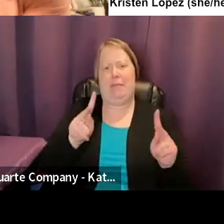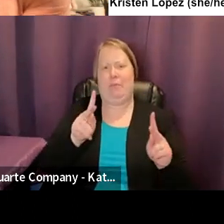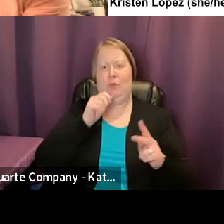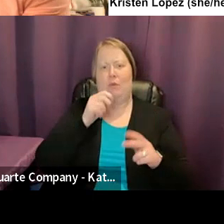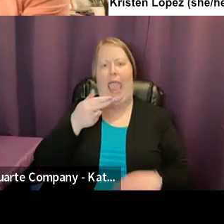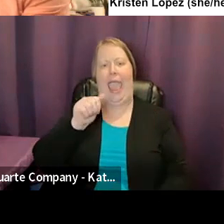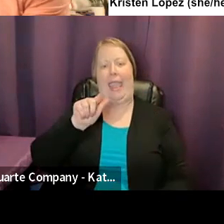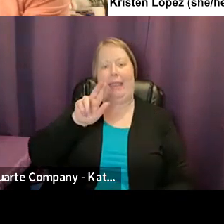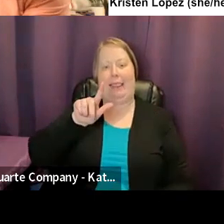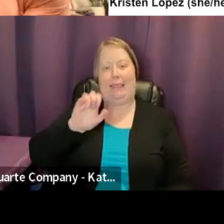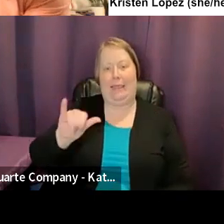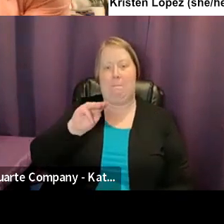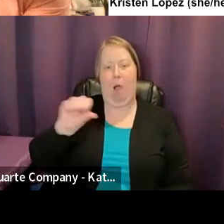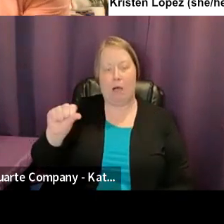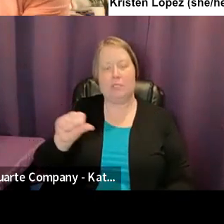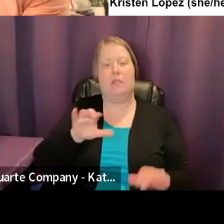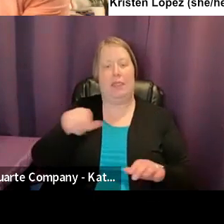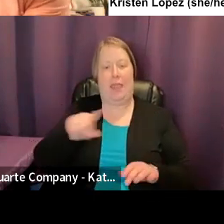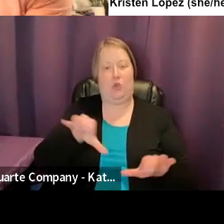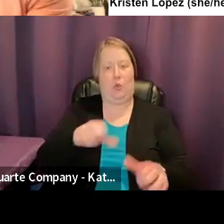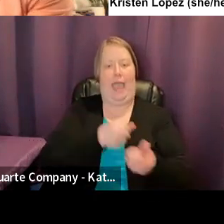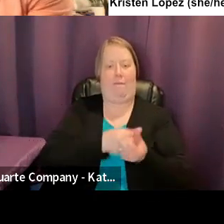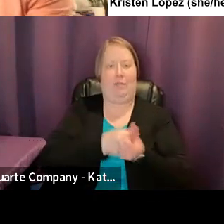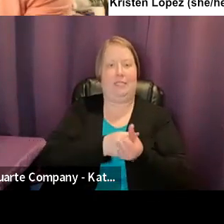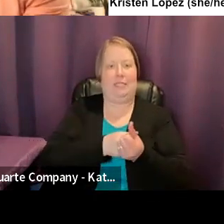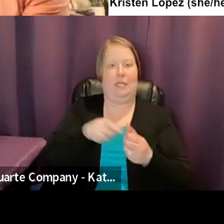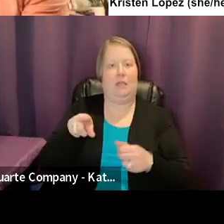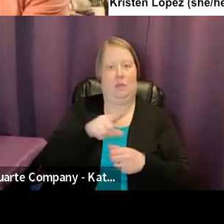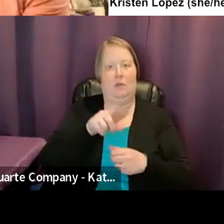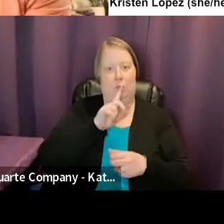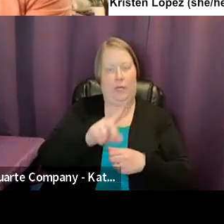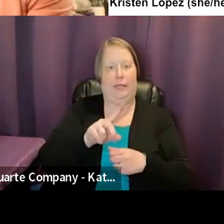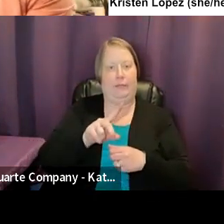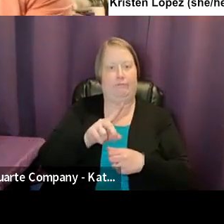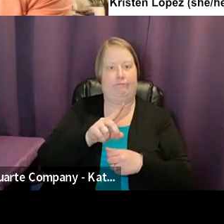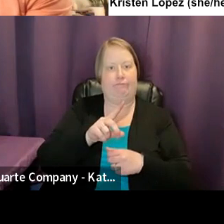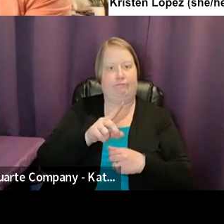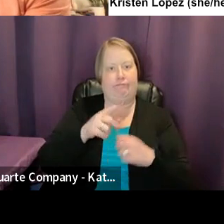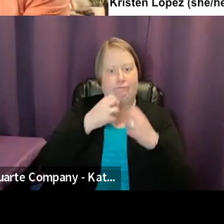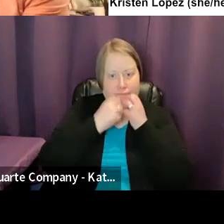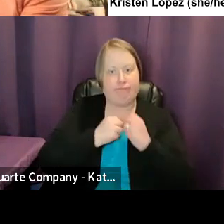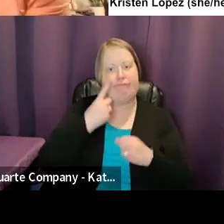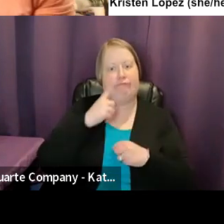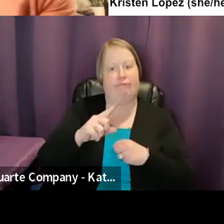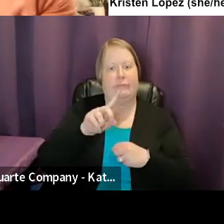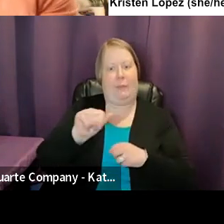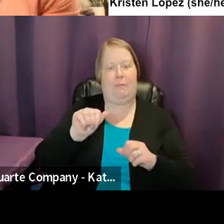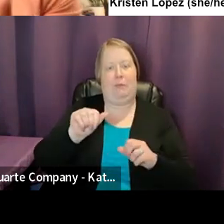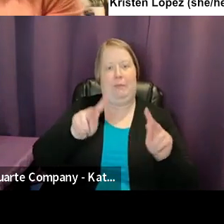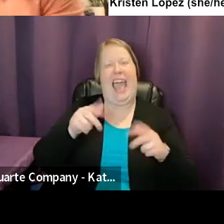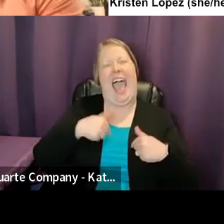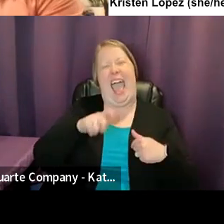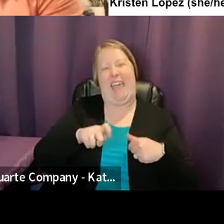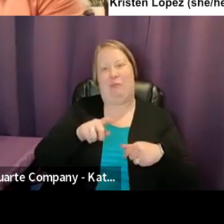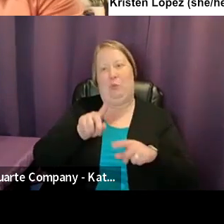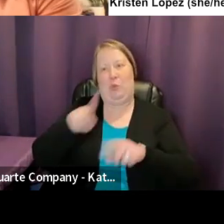ground and really holding it down for disabled folks. And I appreciate all of them. And I'm actually out of time. I have to go to another meeting, but thank y'all so much. I